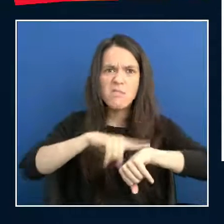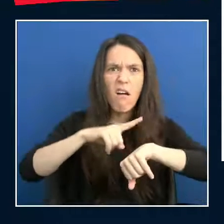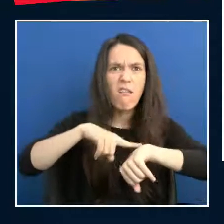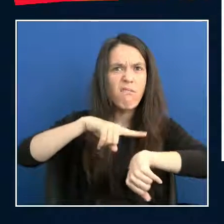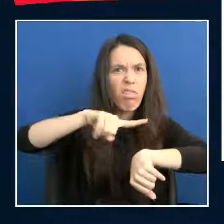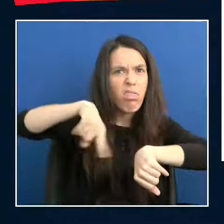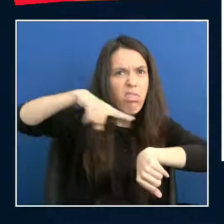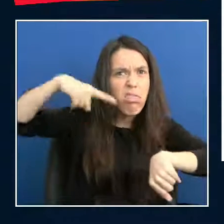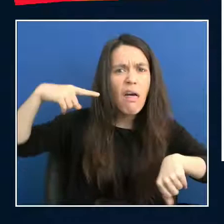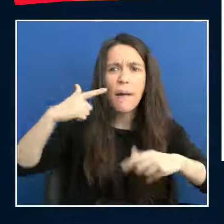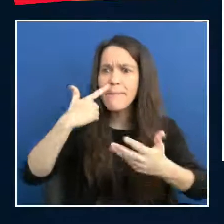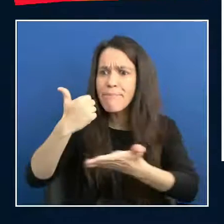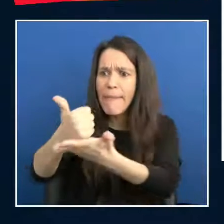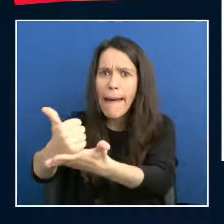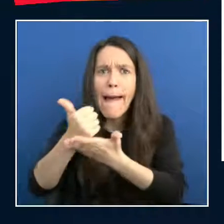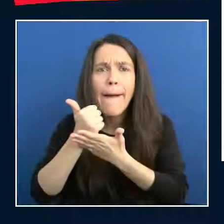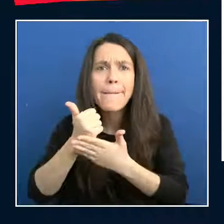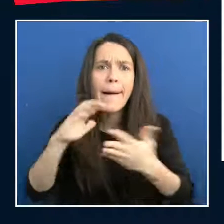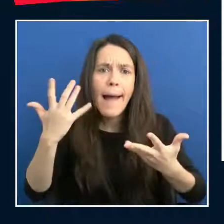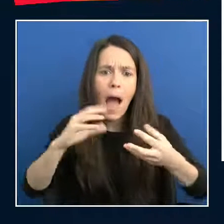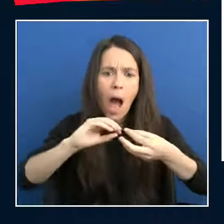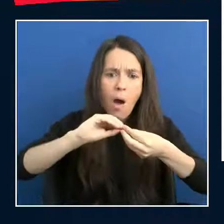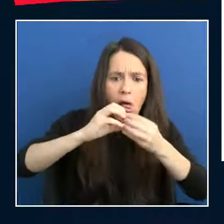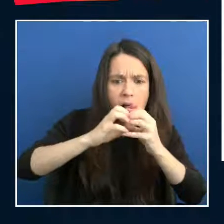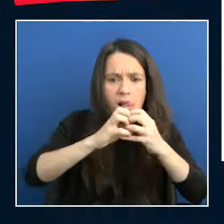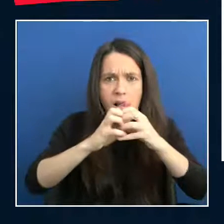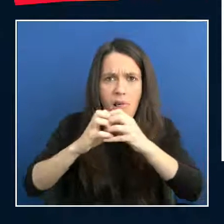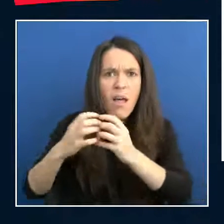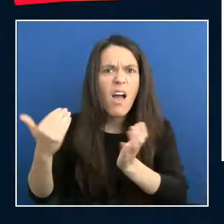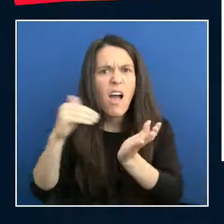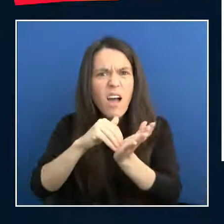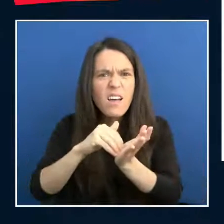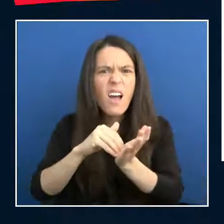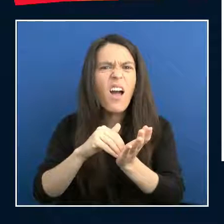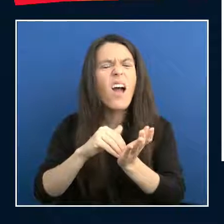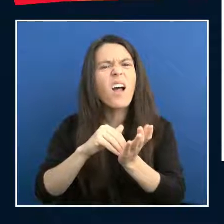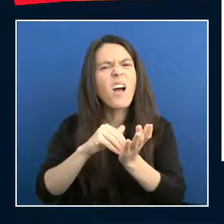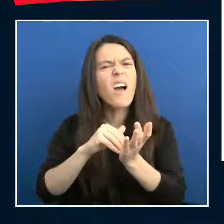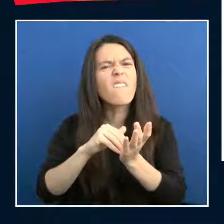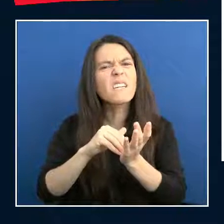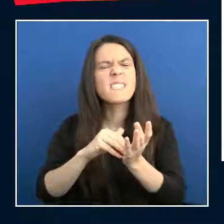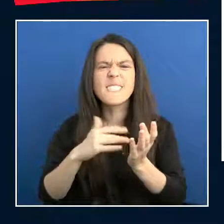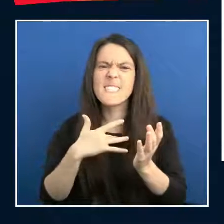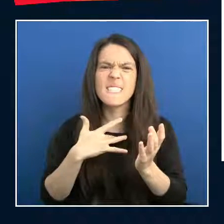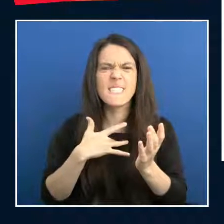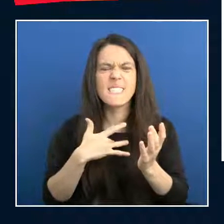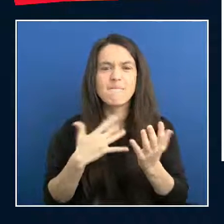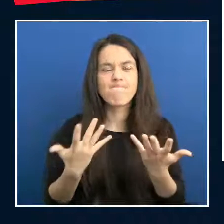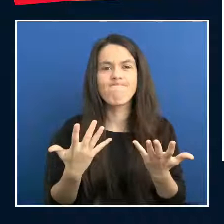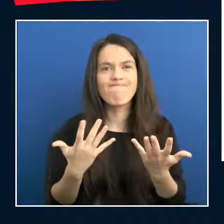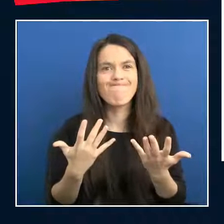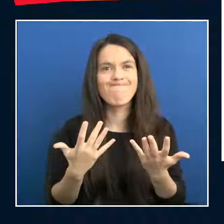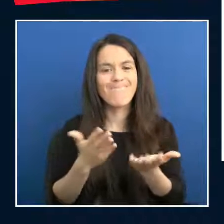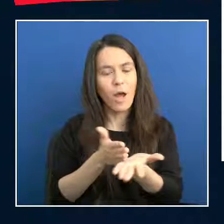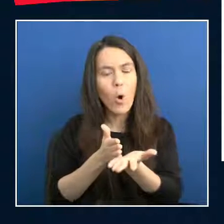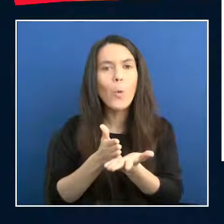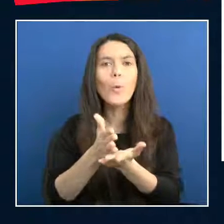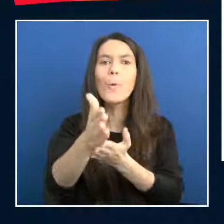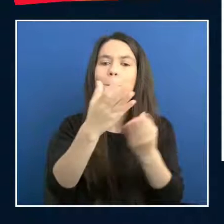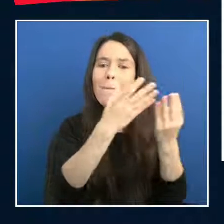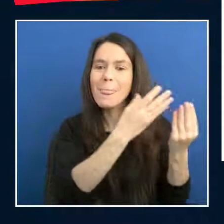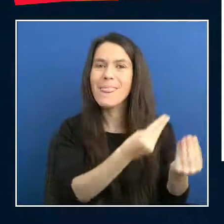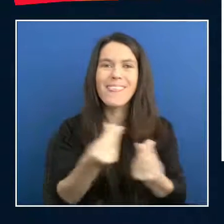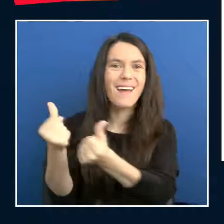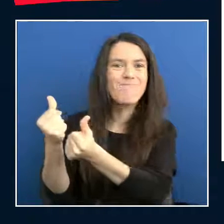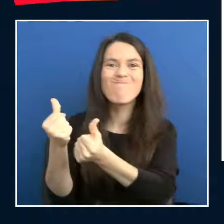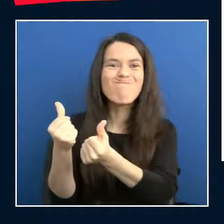for help to redo the configuration that I can, I wasn't able to just run the other program on my machine,